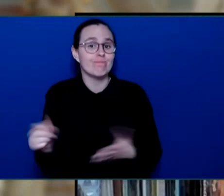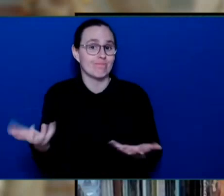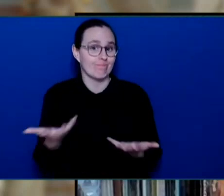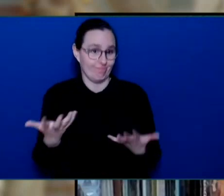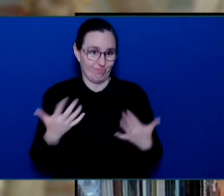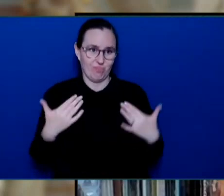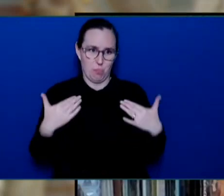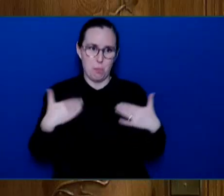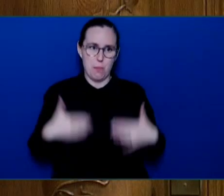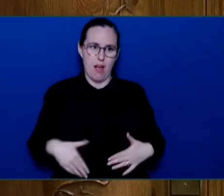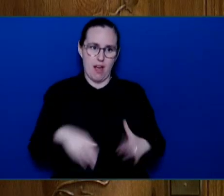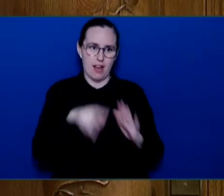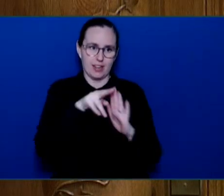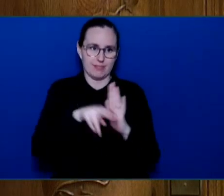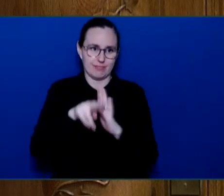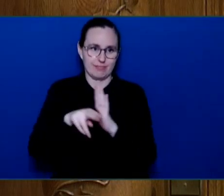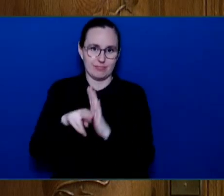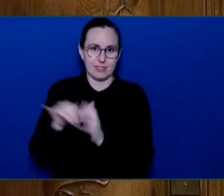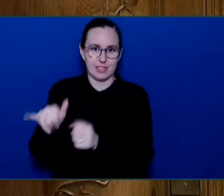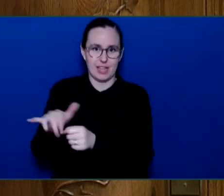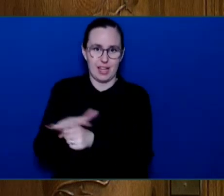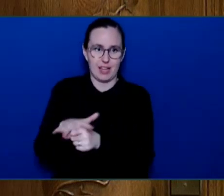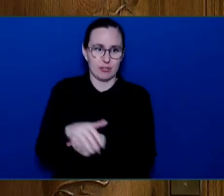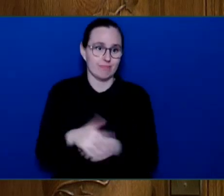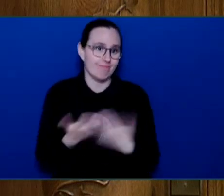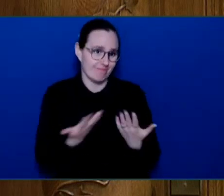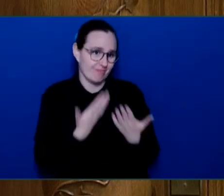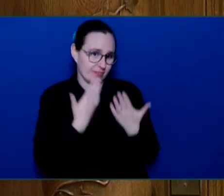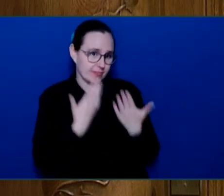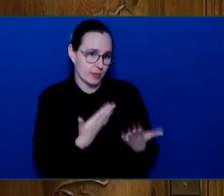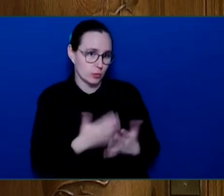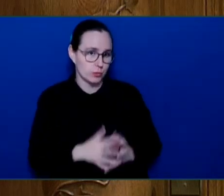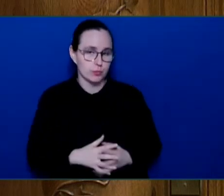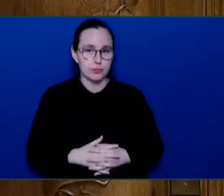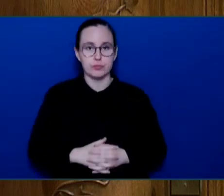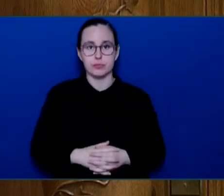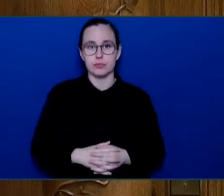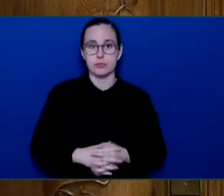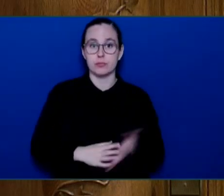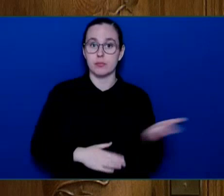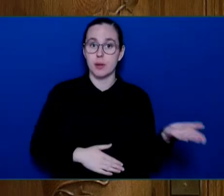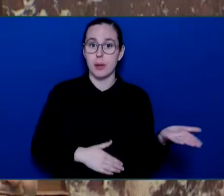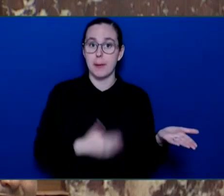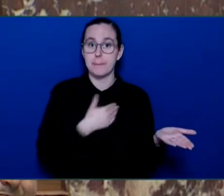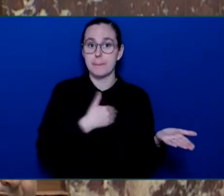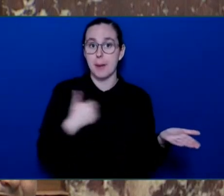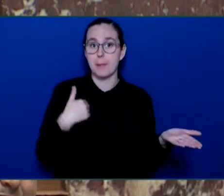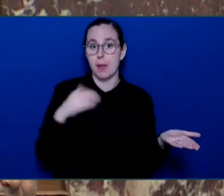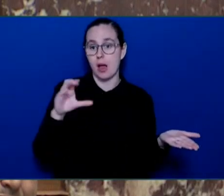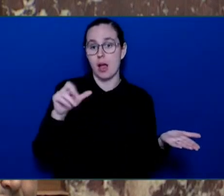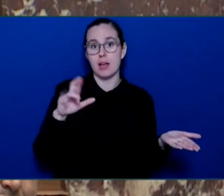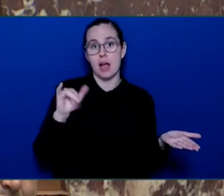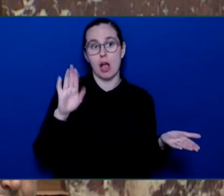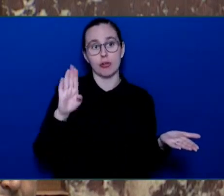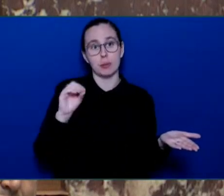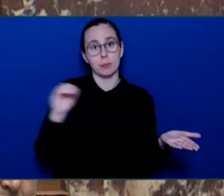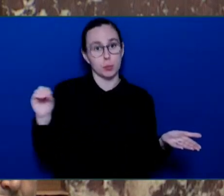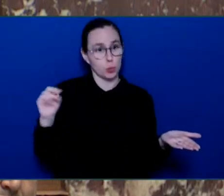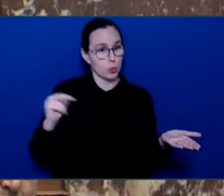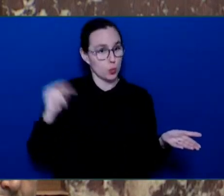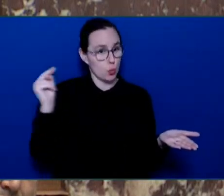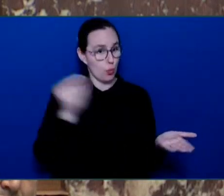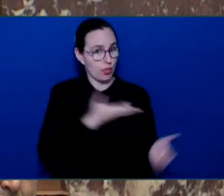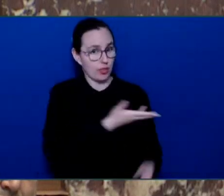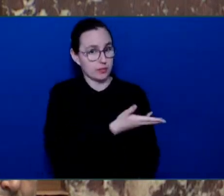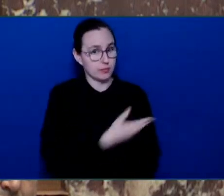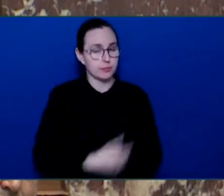Thank you. Member for Caribou North. Mr. Speaker, people were shocked by a sign in the Caribou Memorial Hospital